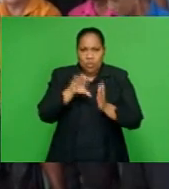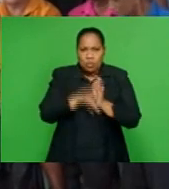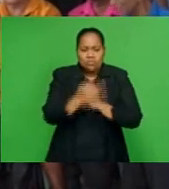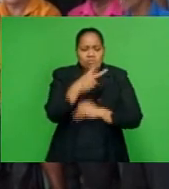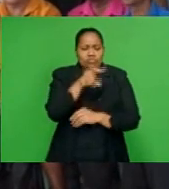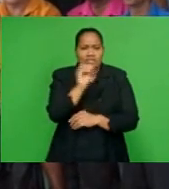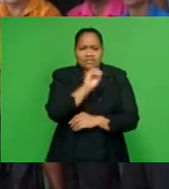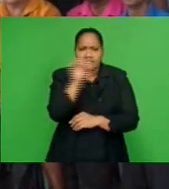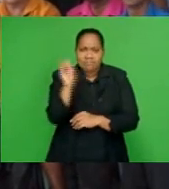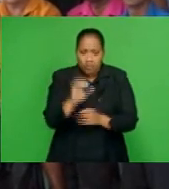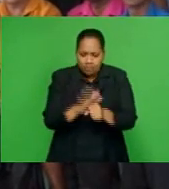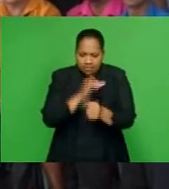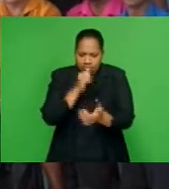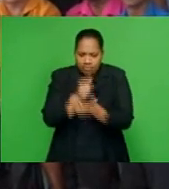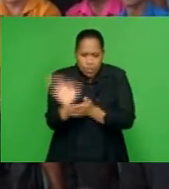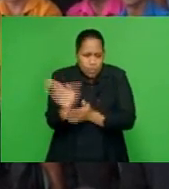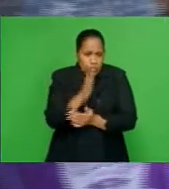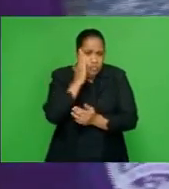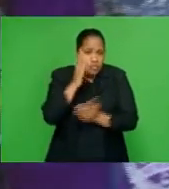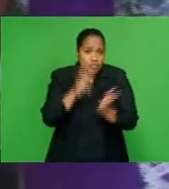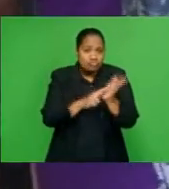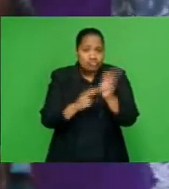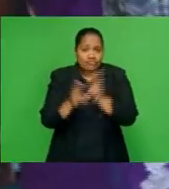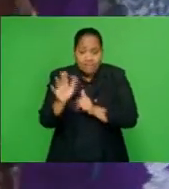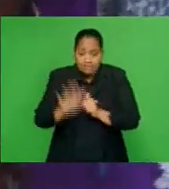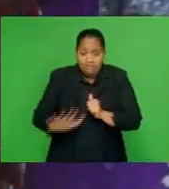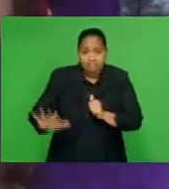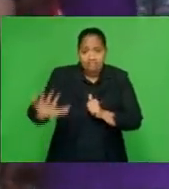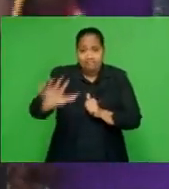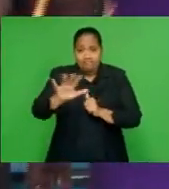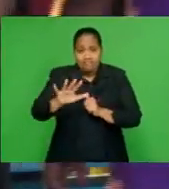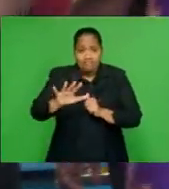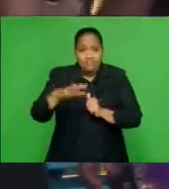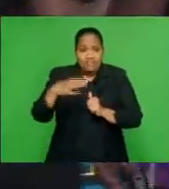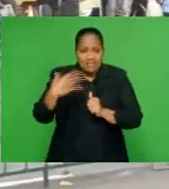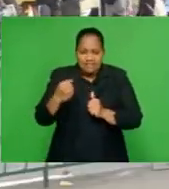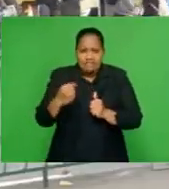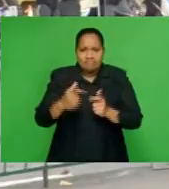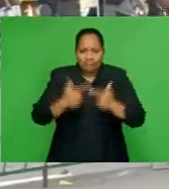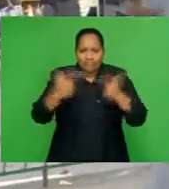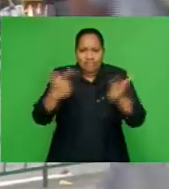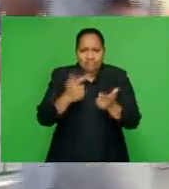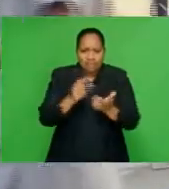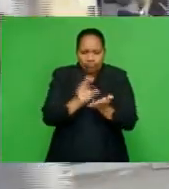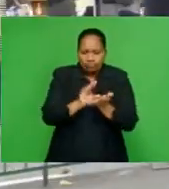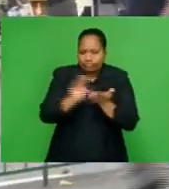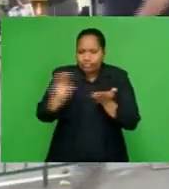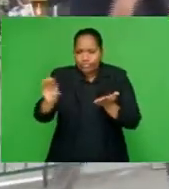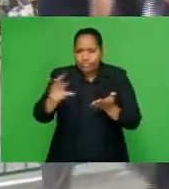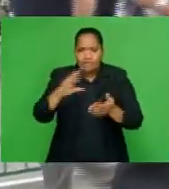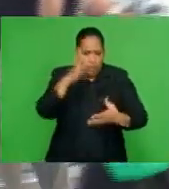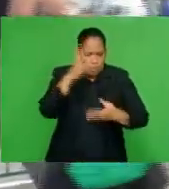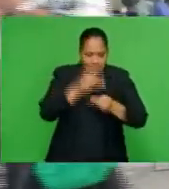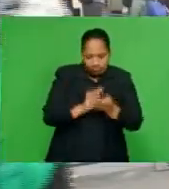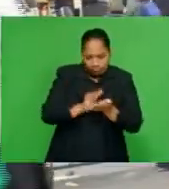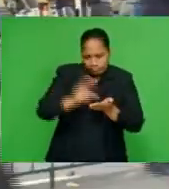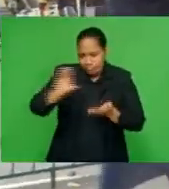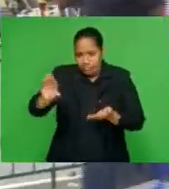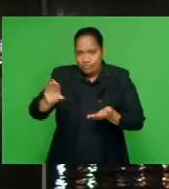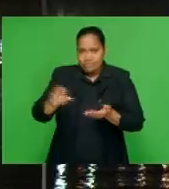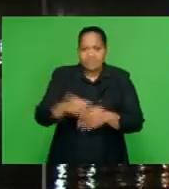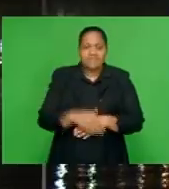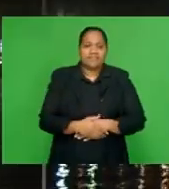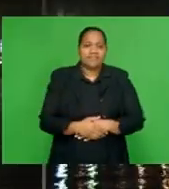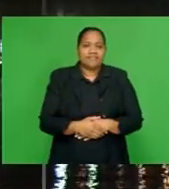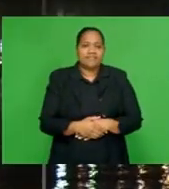to ensure schools in more rural areas see a larger share of the total allocation. Koroi Tandulala, FBC